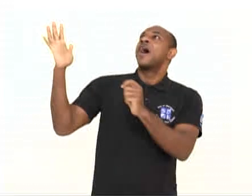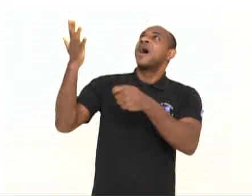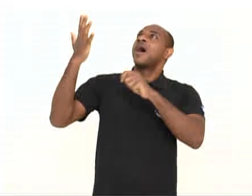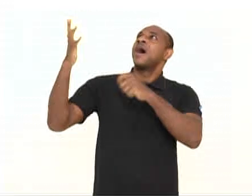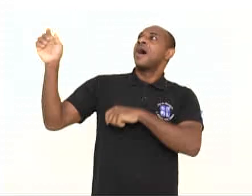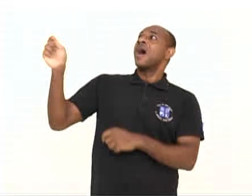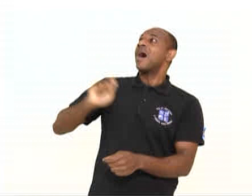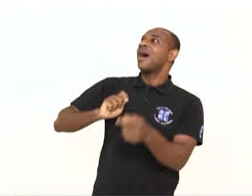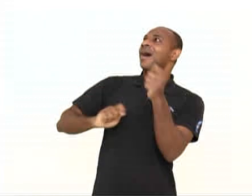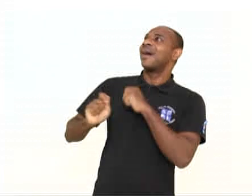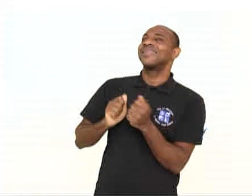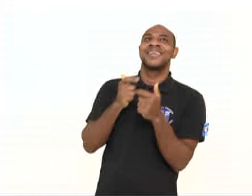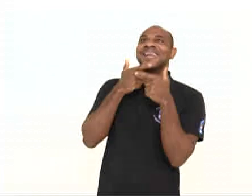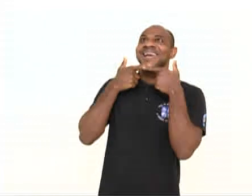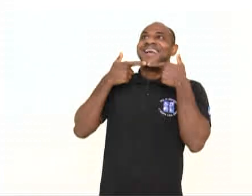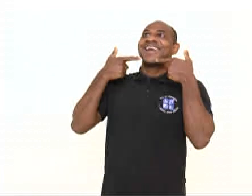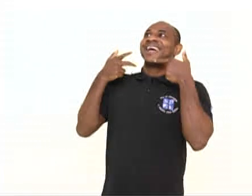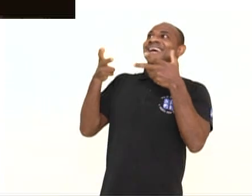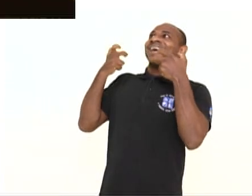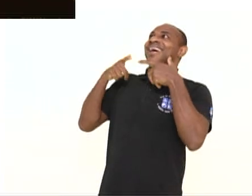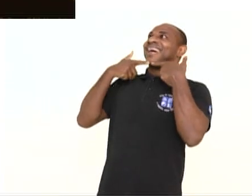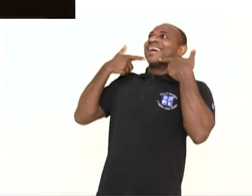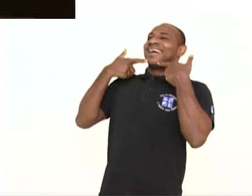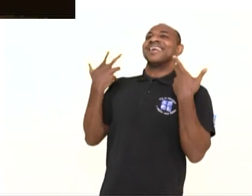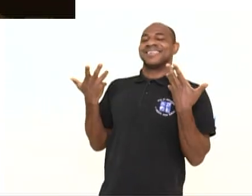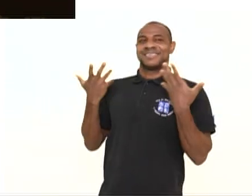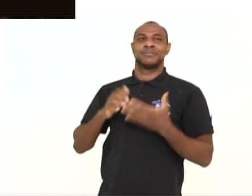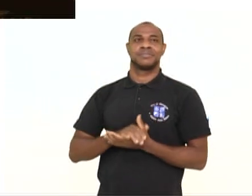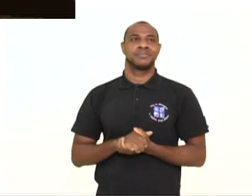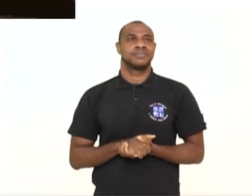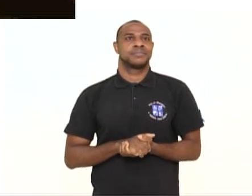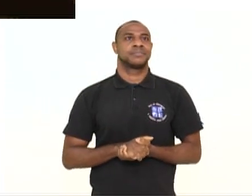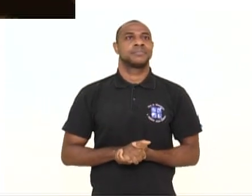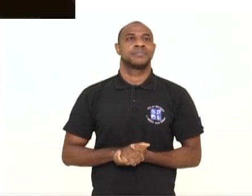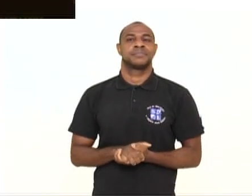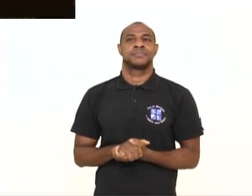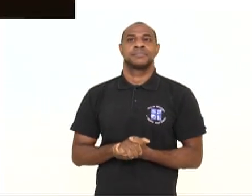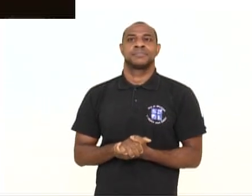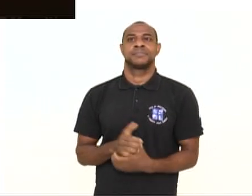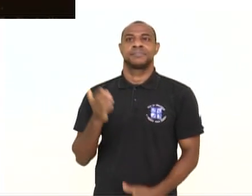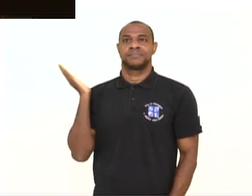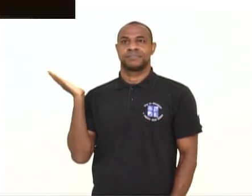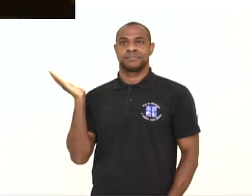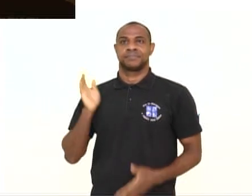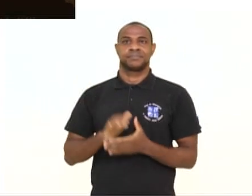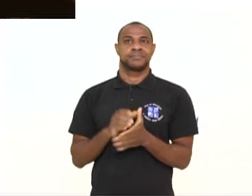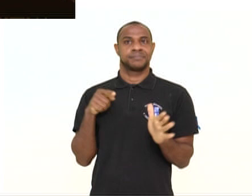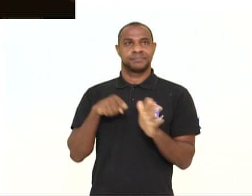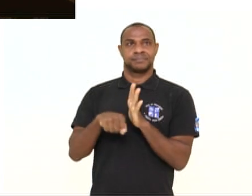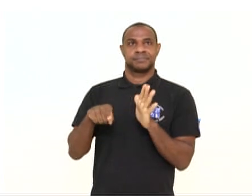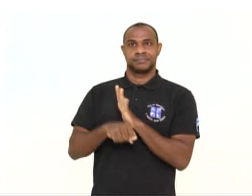ar, coloca um sorriso no nosso rosto, ok? What time is it? It's a quiz time.